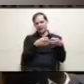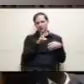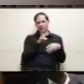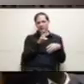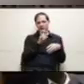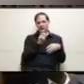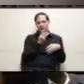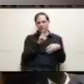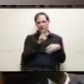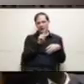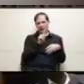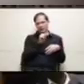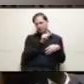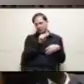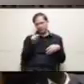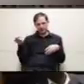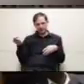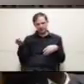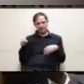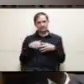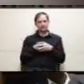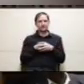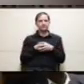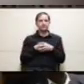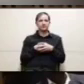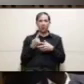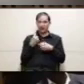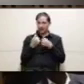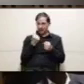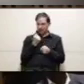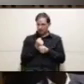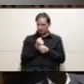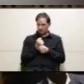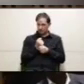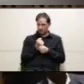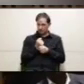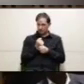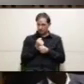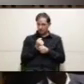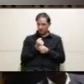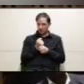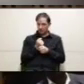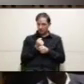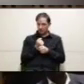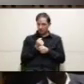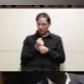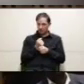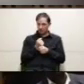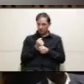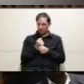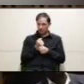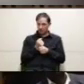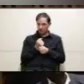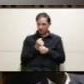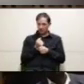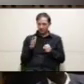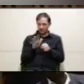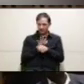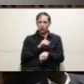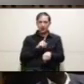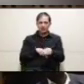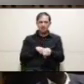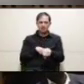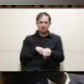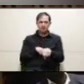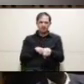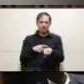2021 period. Only 1 year? Not for the full term? Full term,